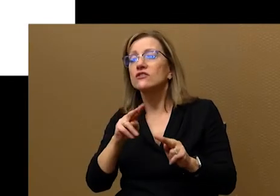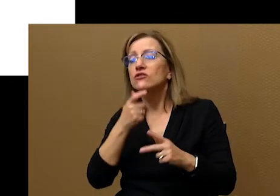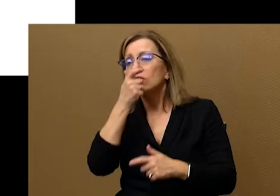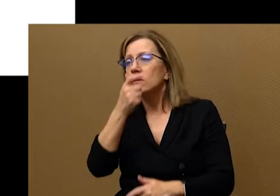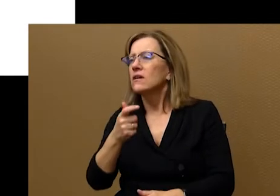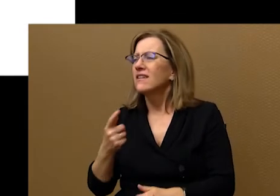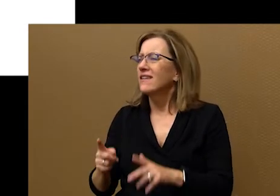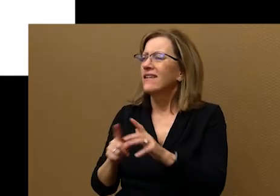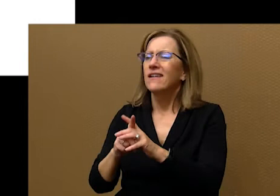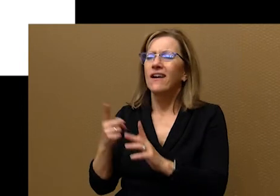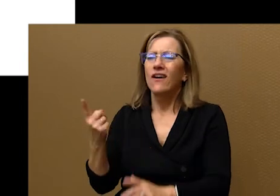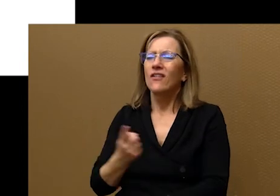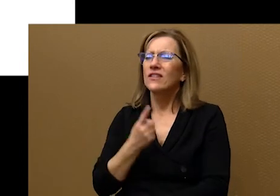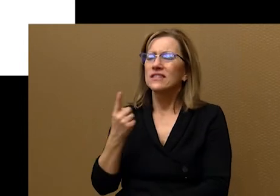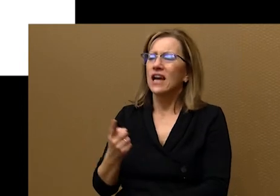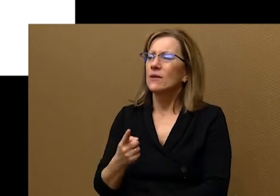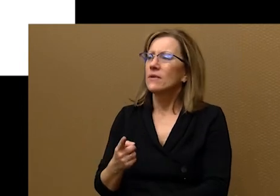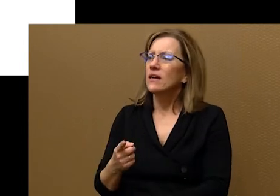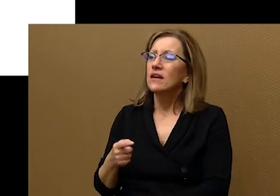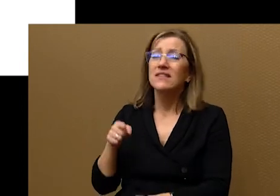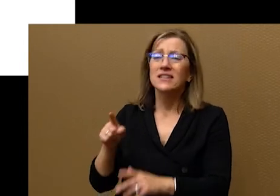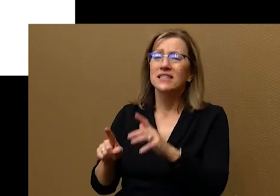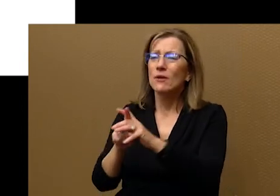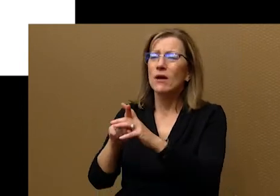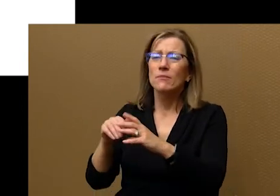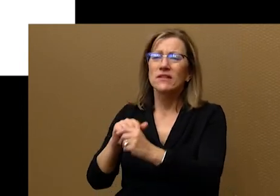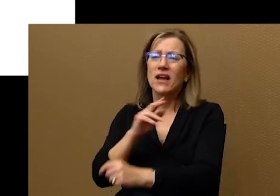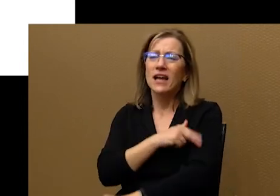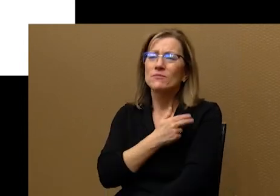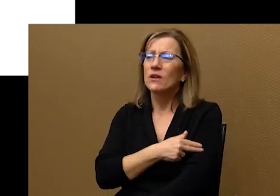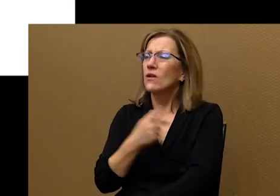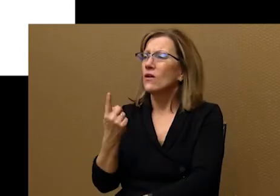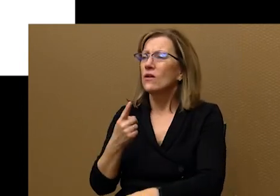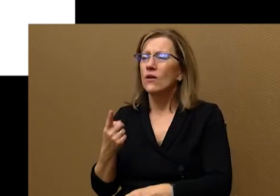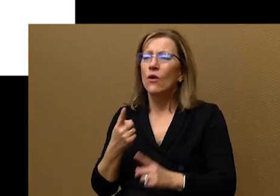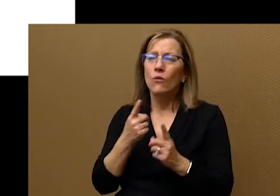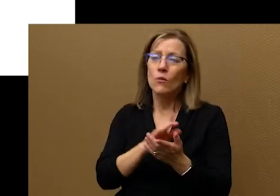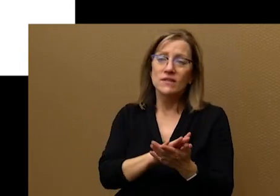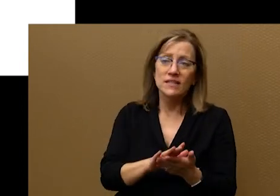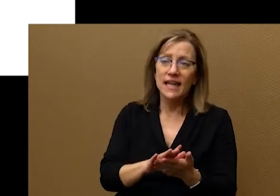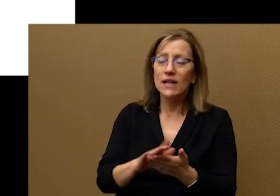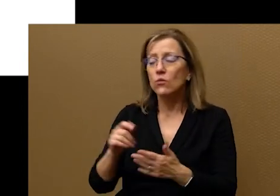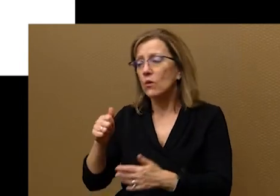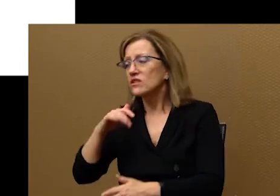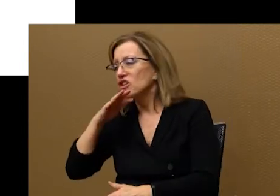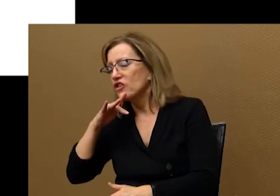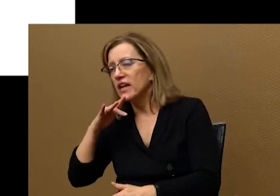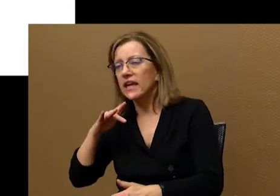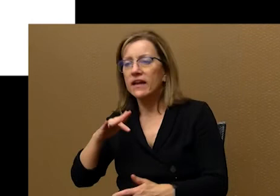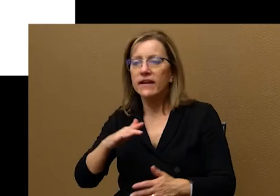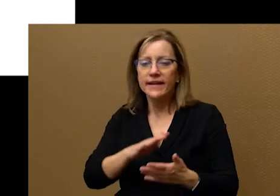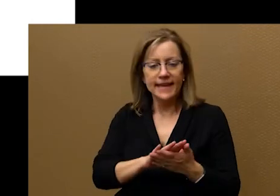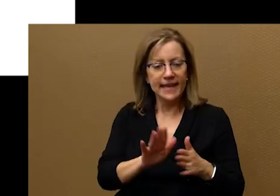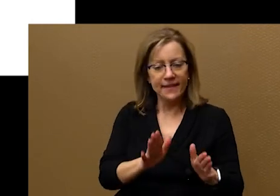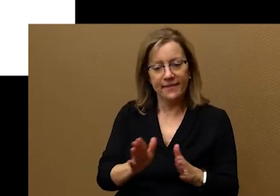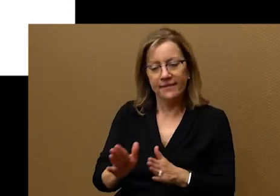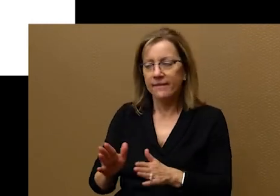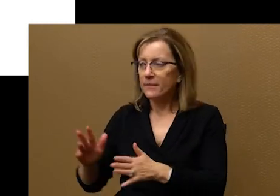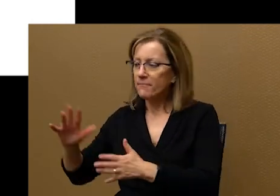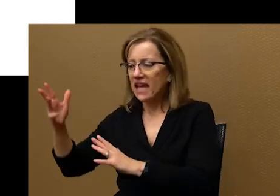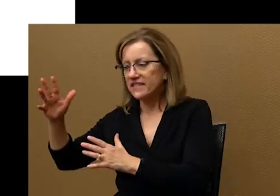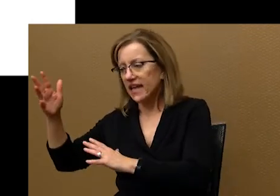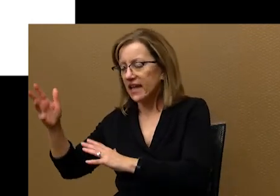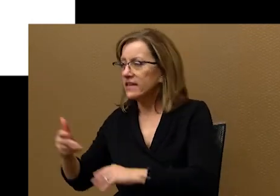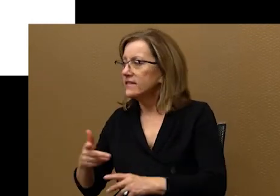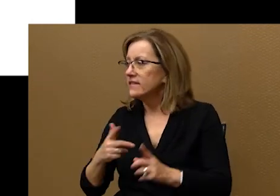homes. This came up in the hospital all the time because one was neat, one was dirty, one messy. They understand this.